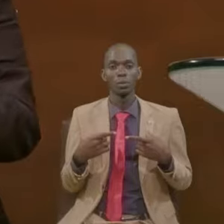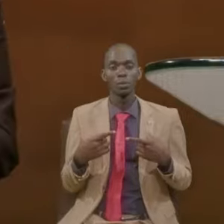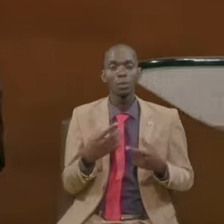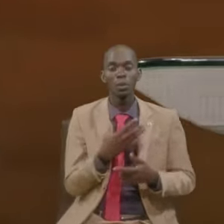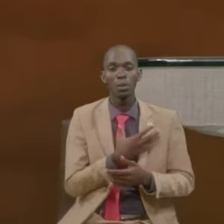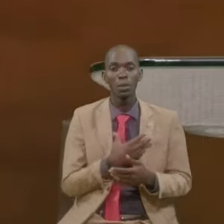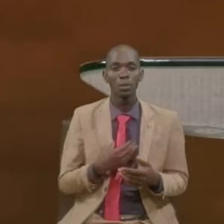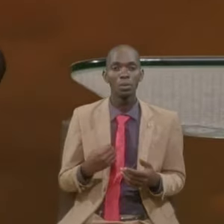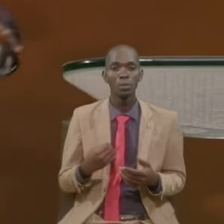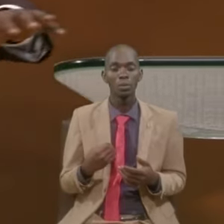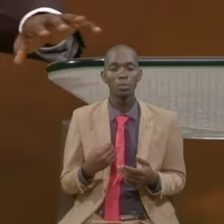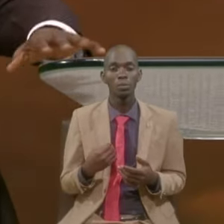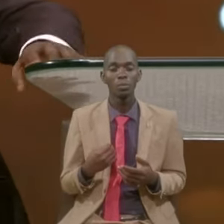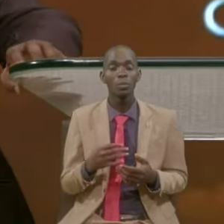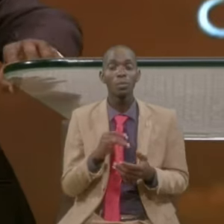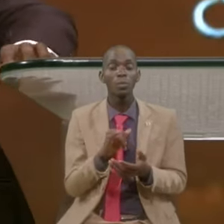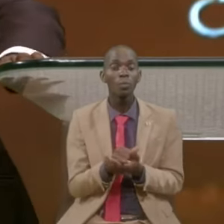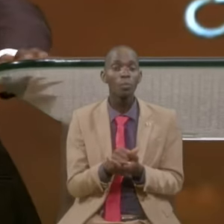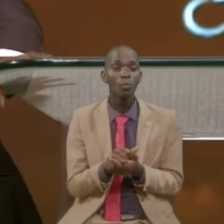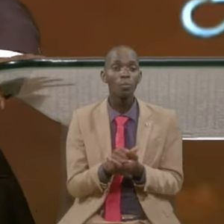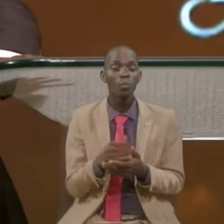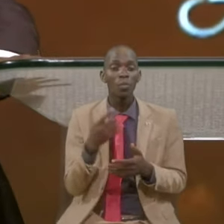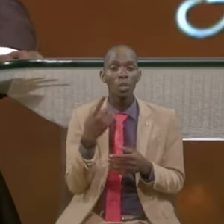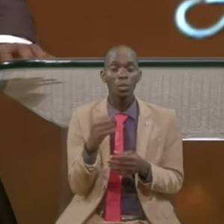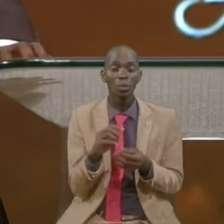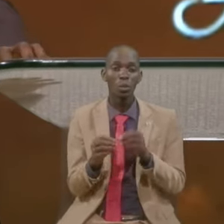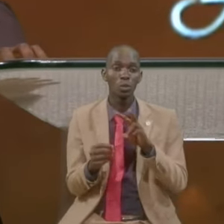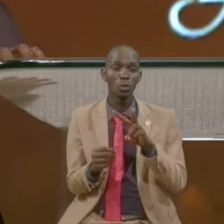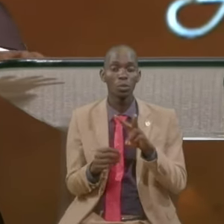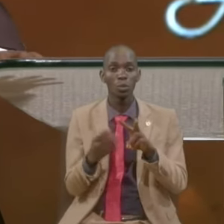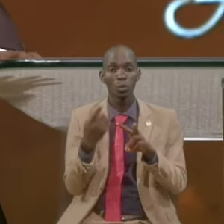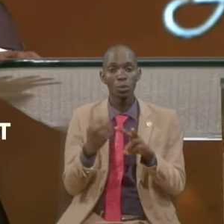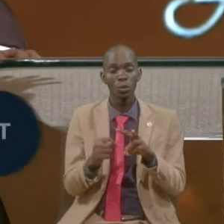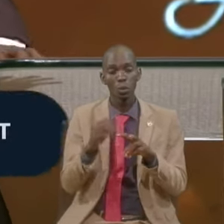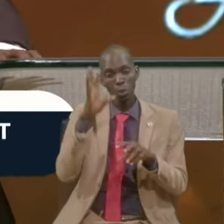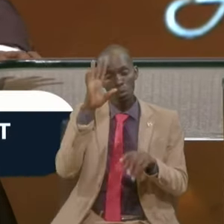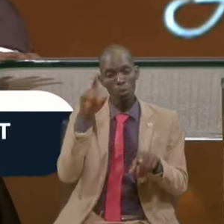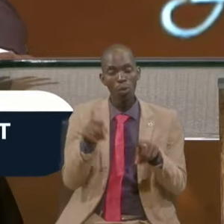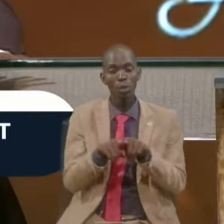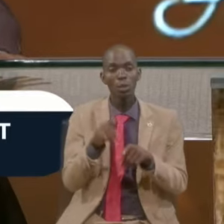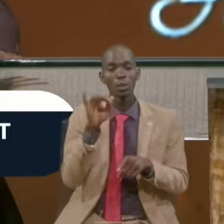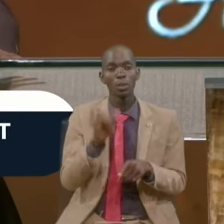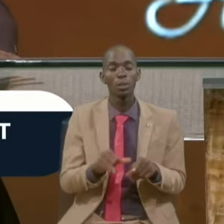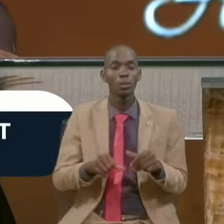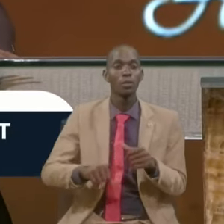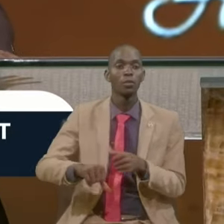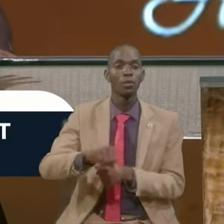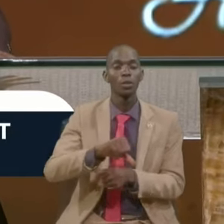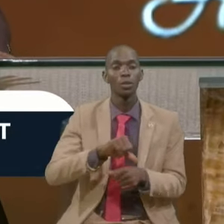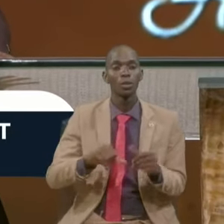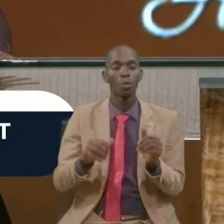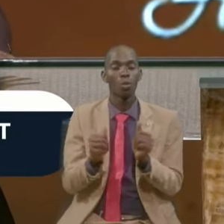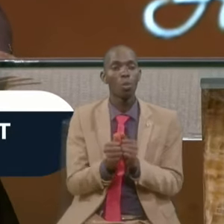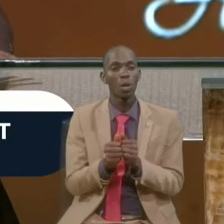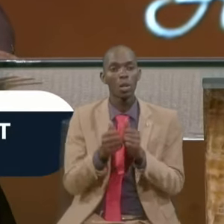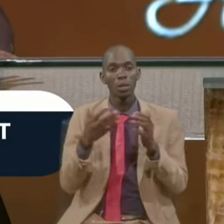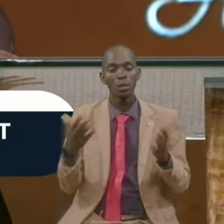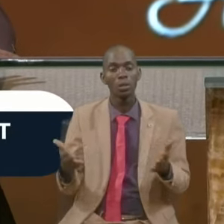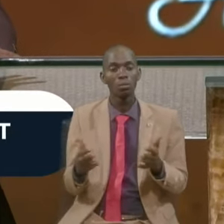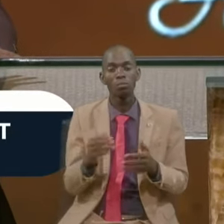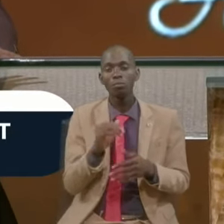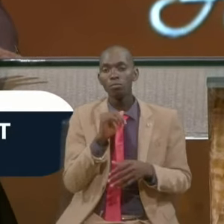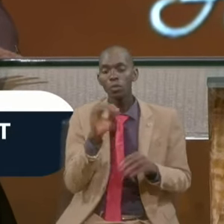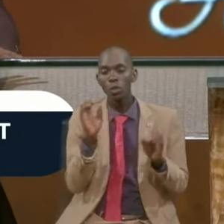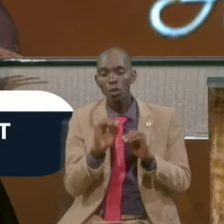perfect example. Number two, the brotherly fellowship. Brotherly fellowship without